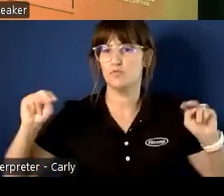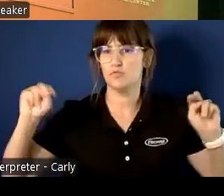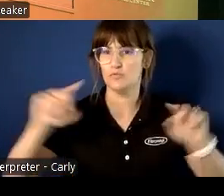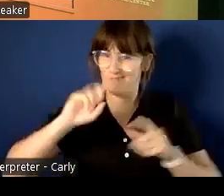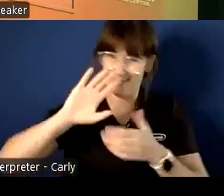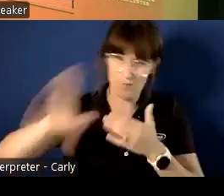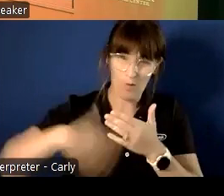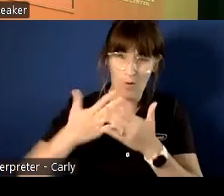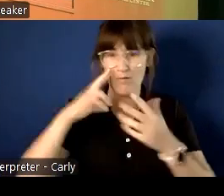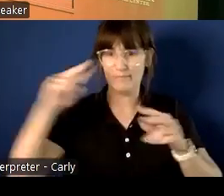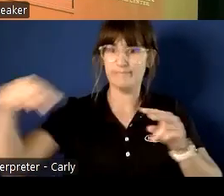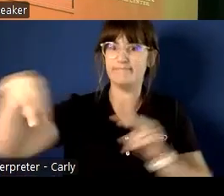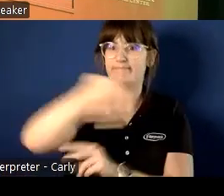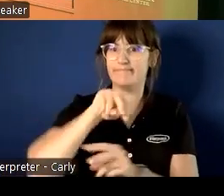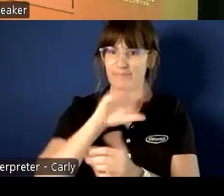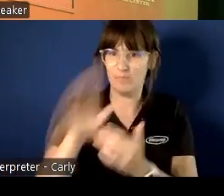causes. That's what we're trying to look